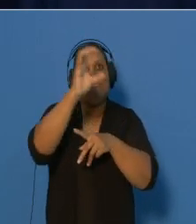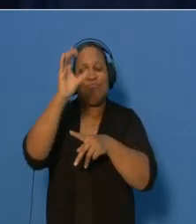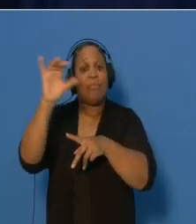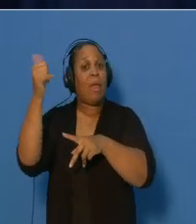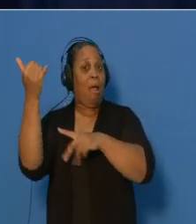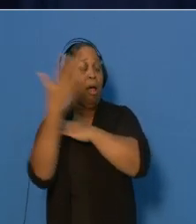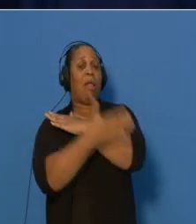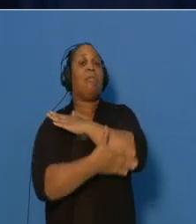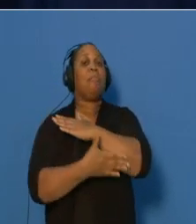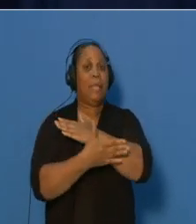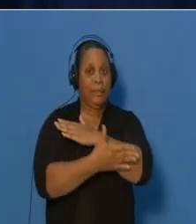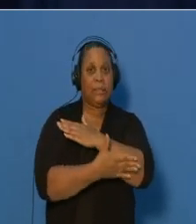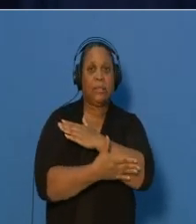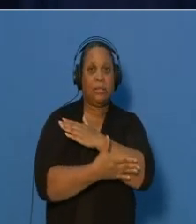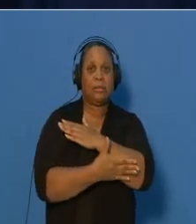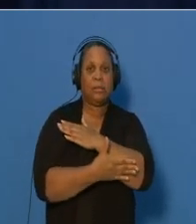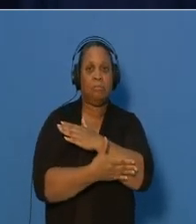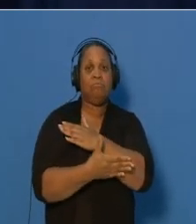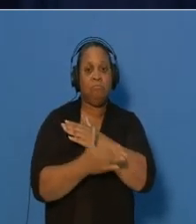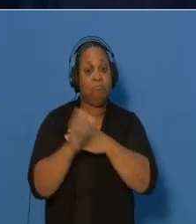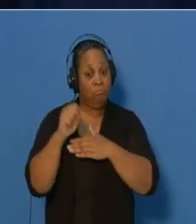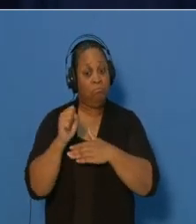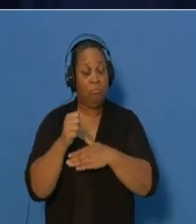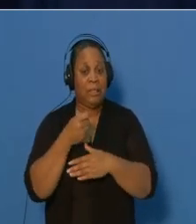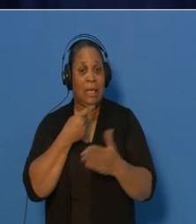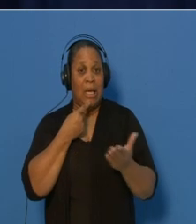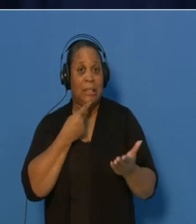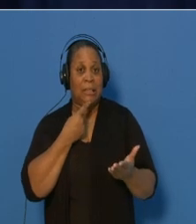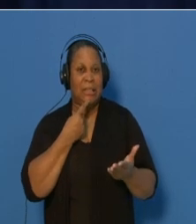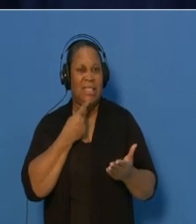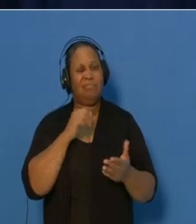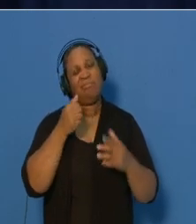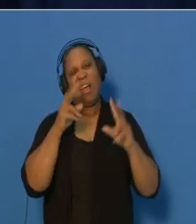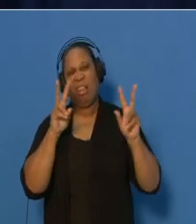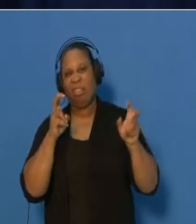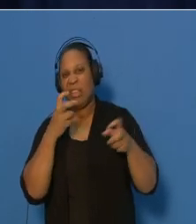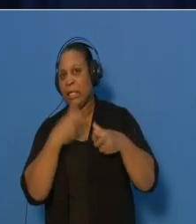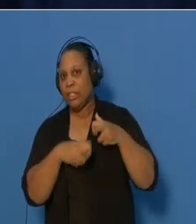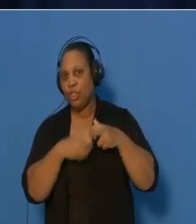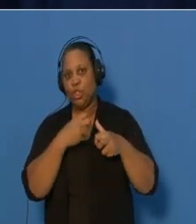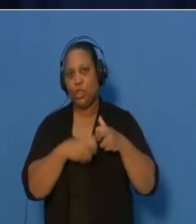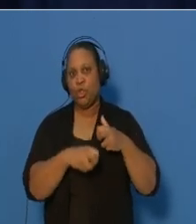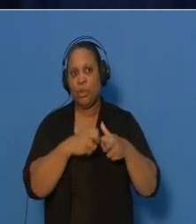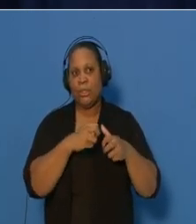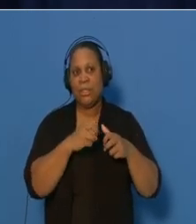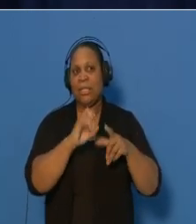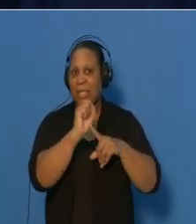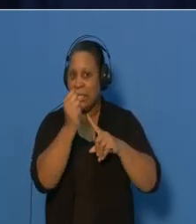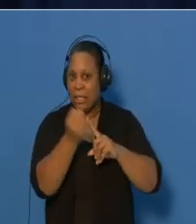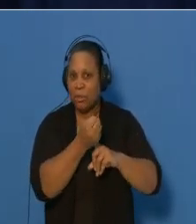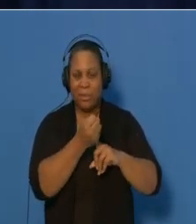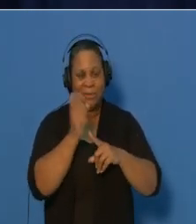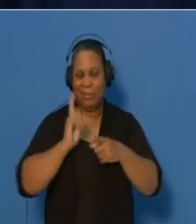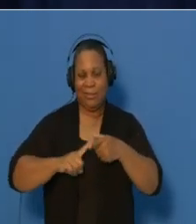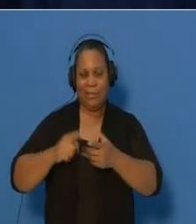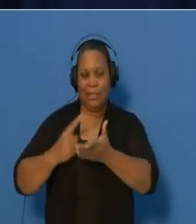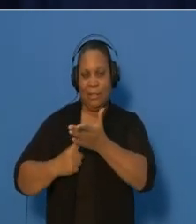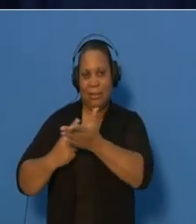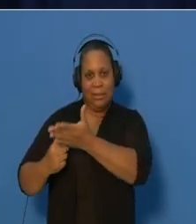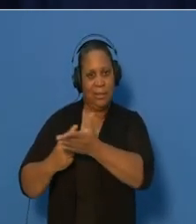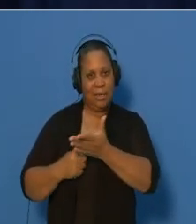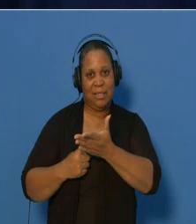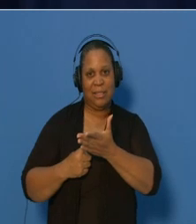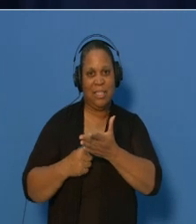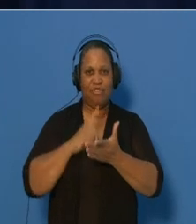from other places. I can say that if there are particular issues in that case, it would not be something of which we'd be willing to discuss, as these are